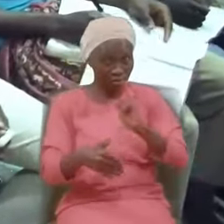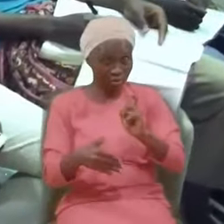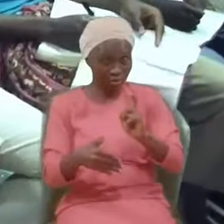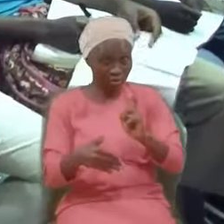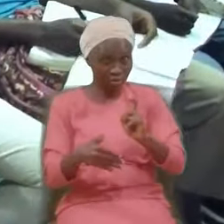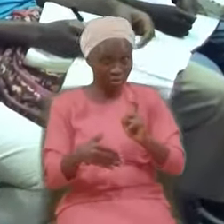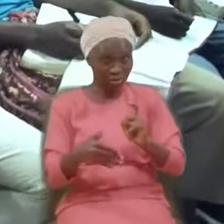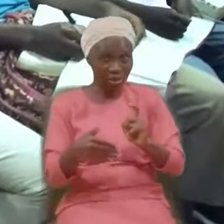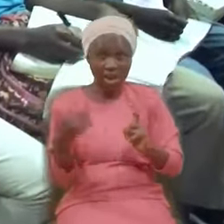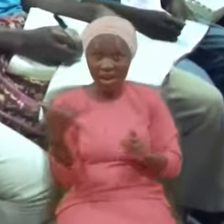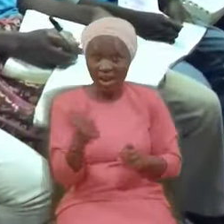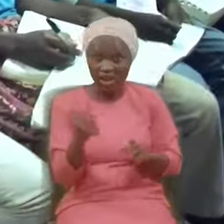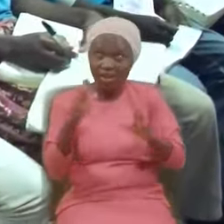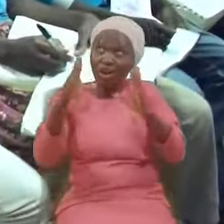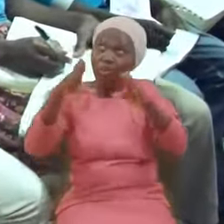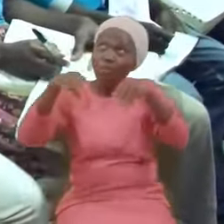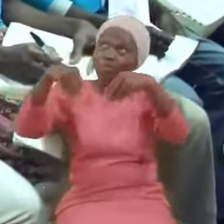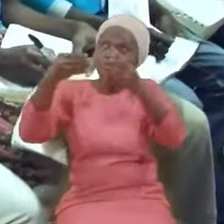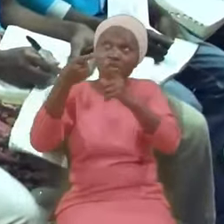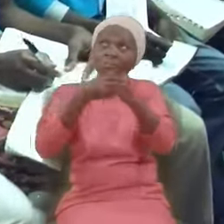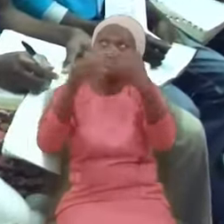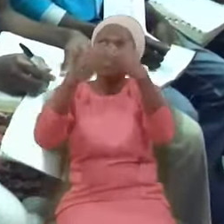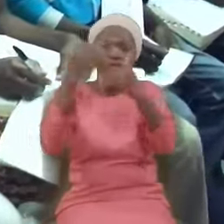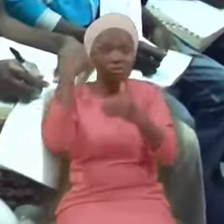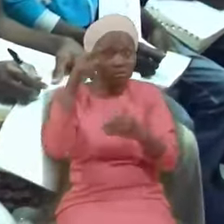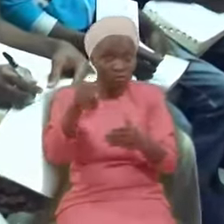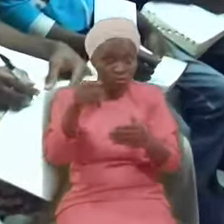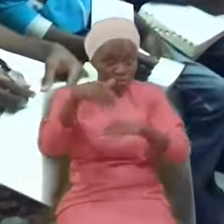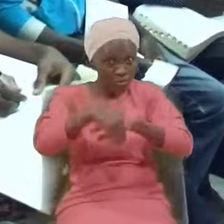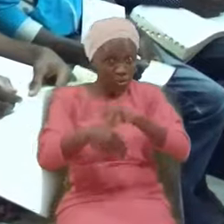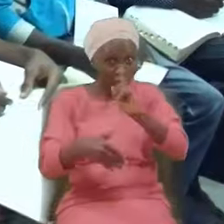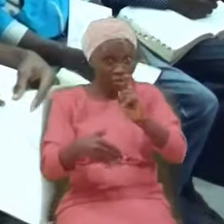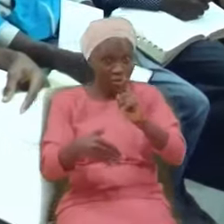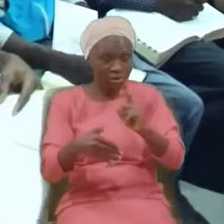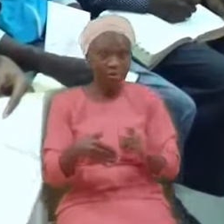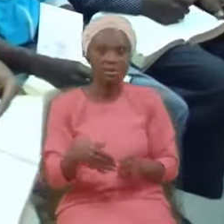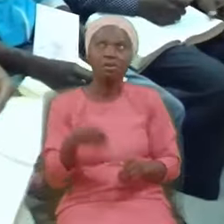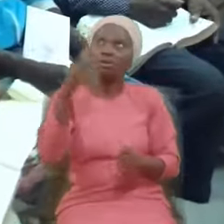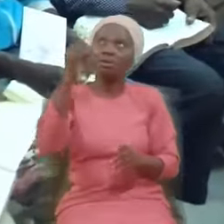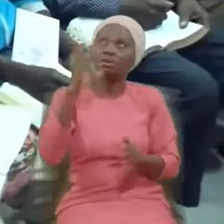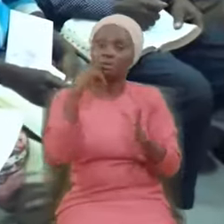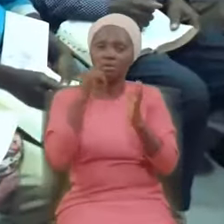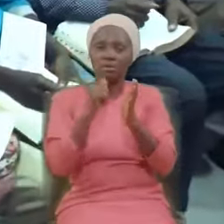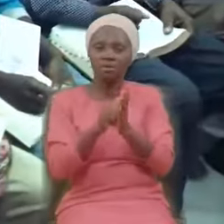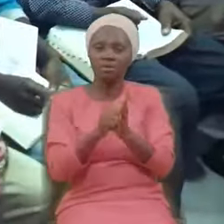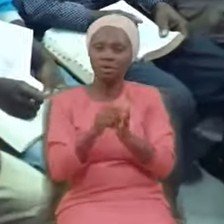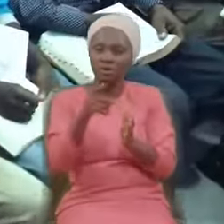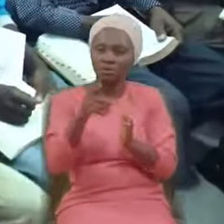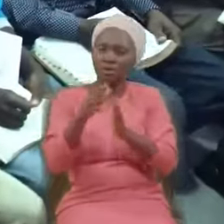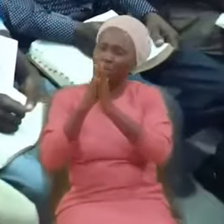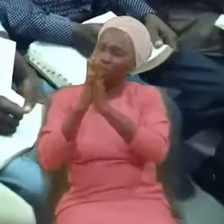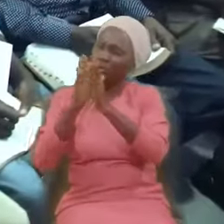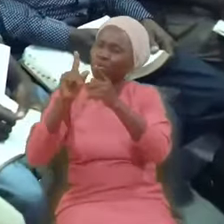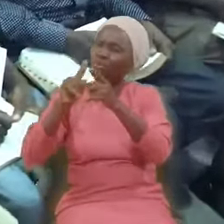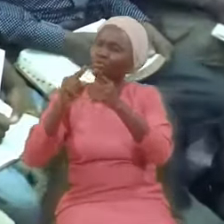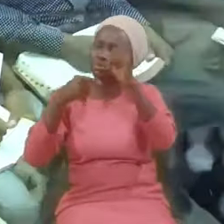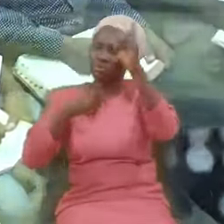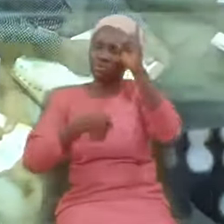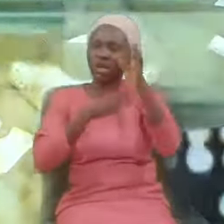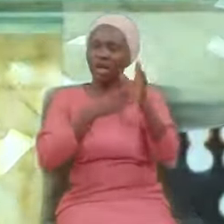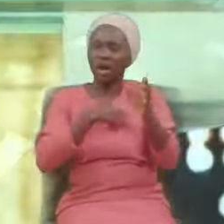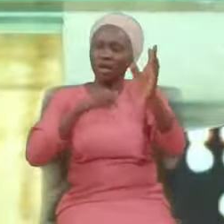Any provision from heaven tonight? Call upon me, call unto me, and I will answer